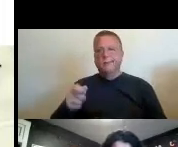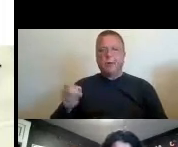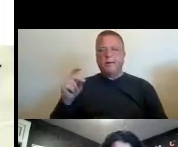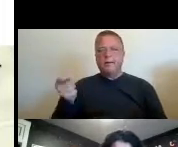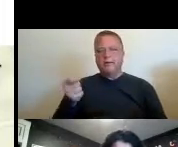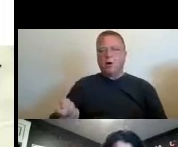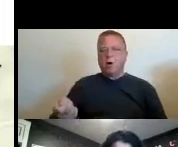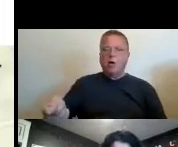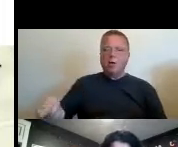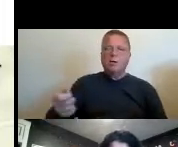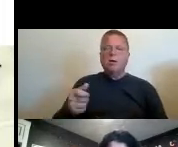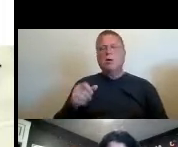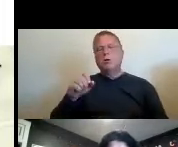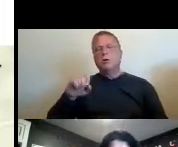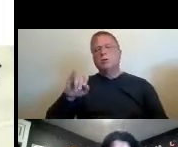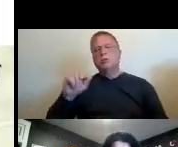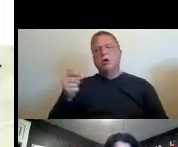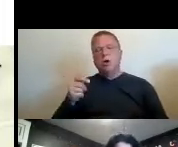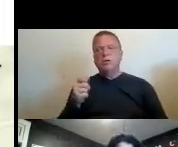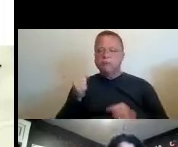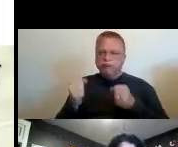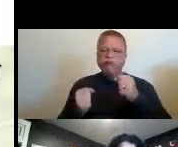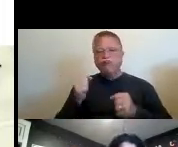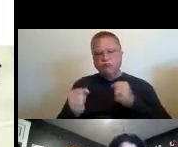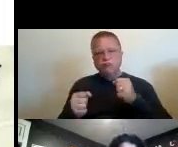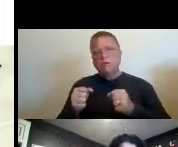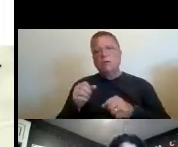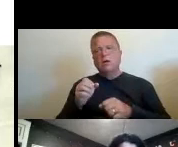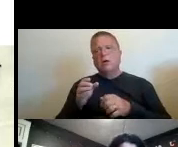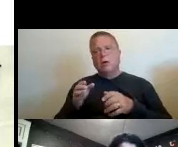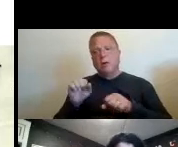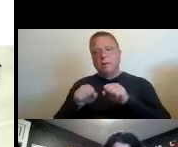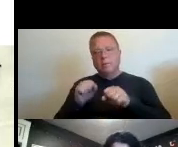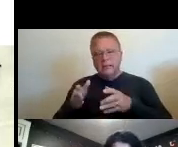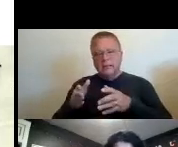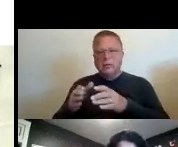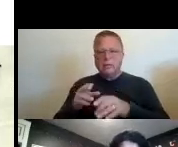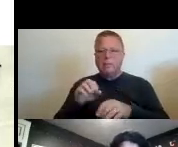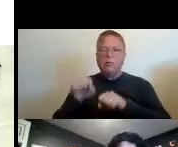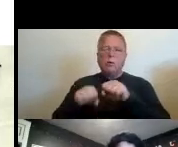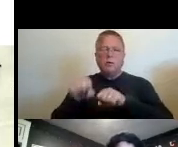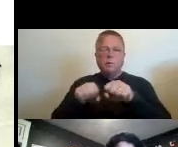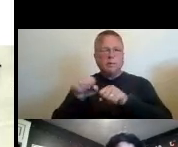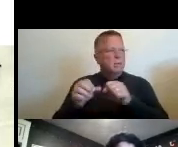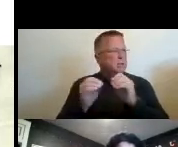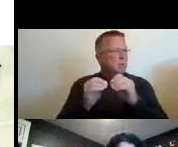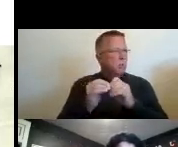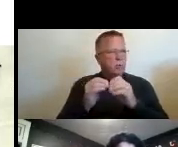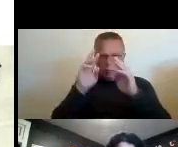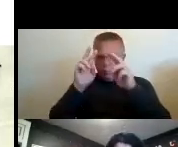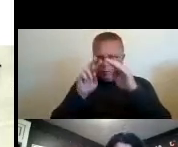lane or someplace else, you know, riding on a bicycle, more predictable for motorists, just lower